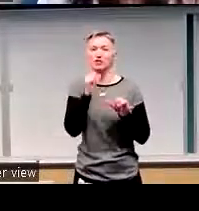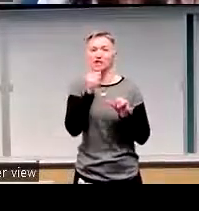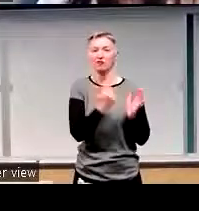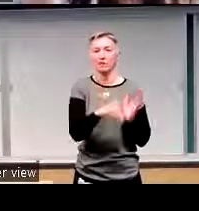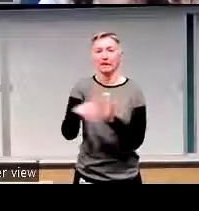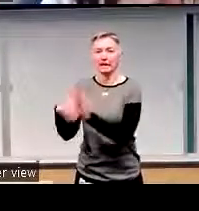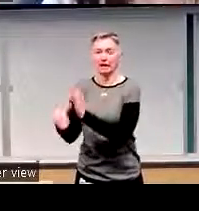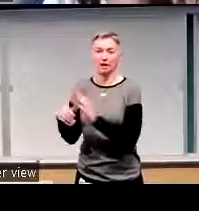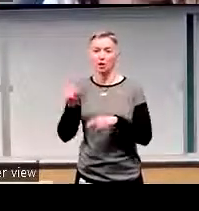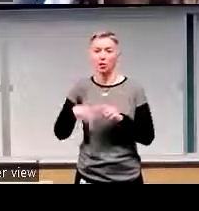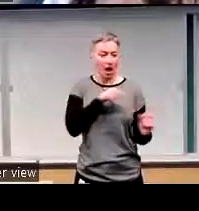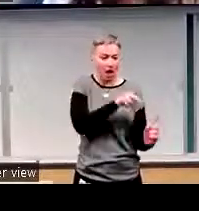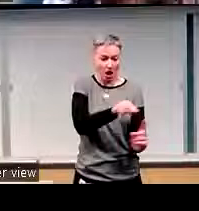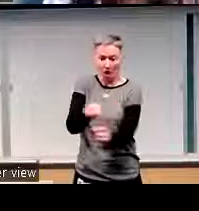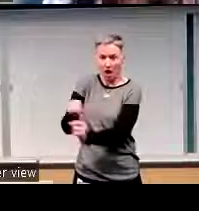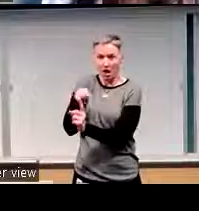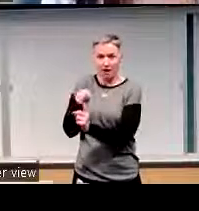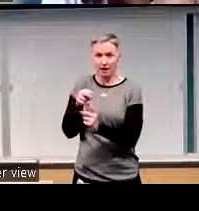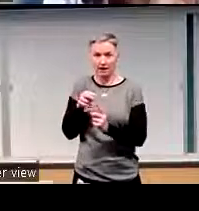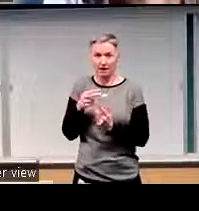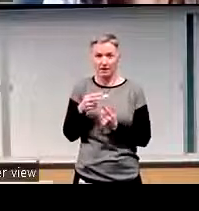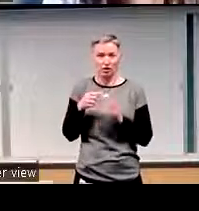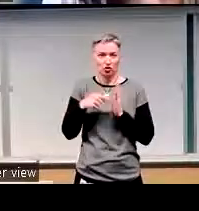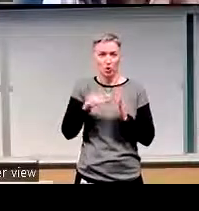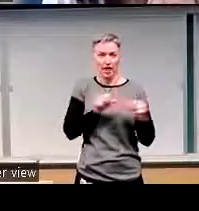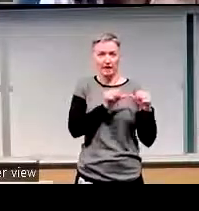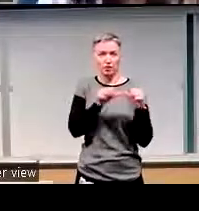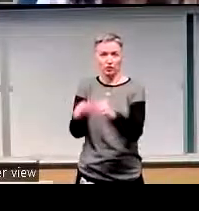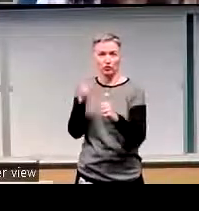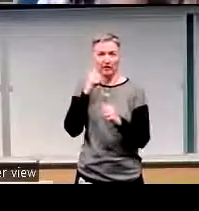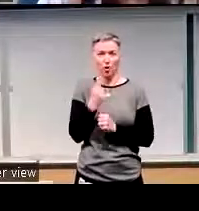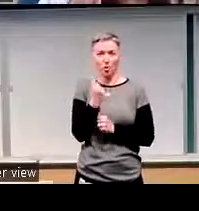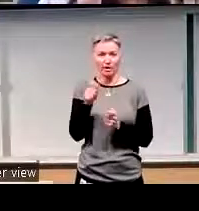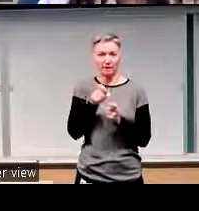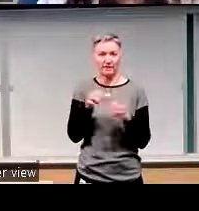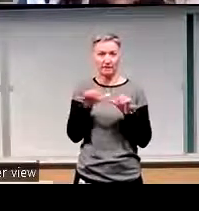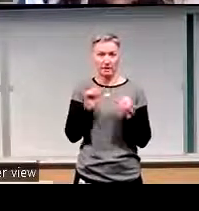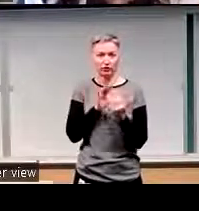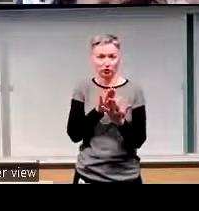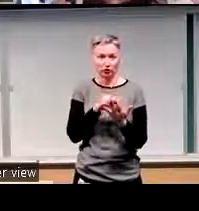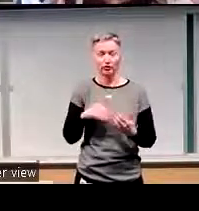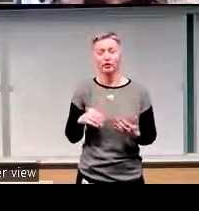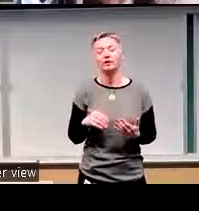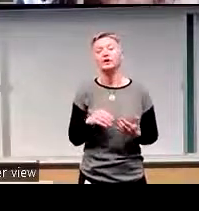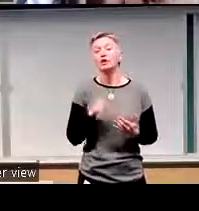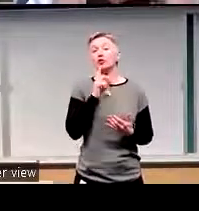like a continuity for one particular measure, but we're just showing